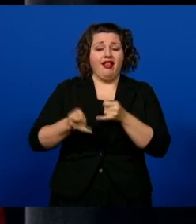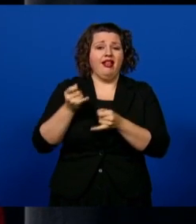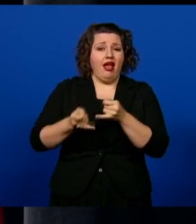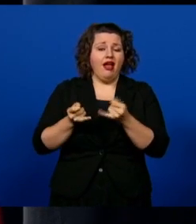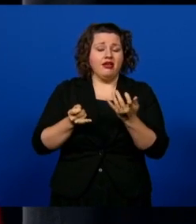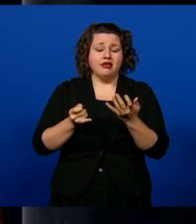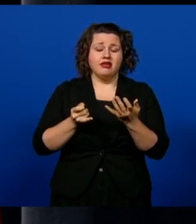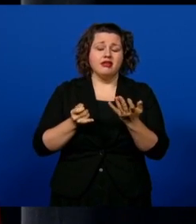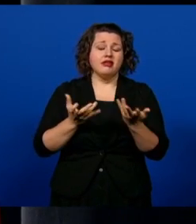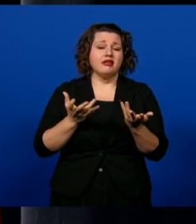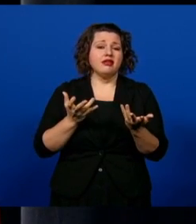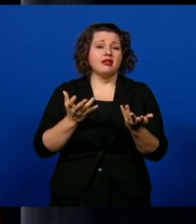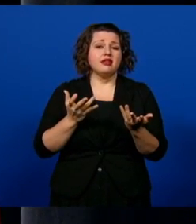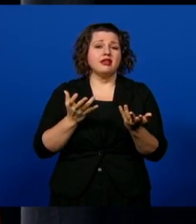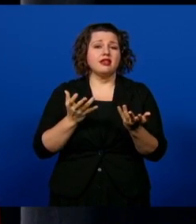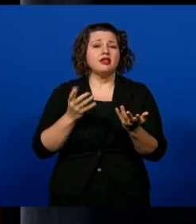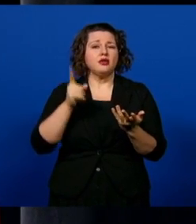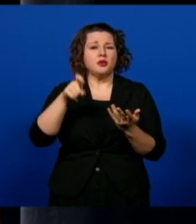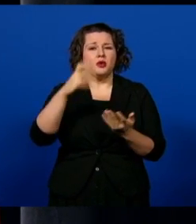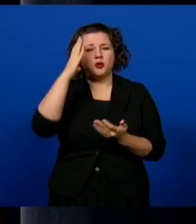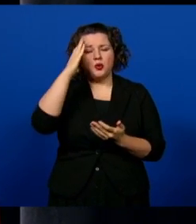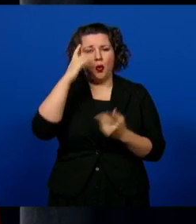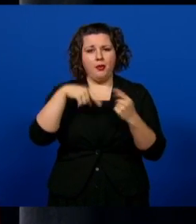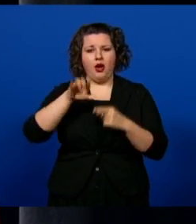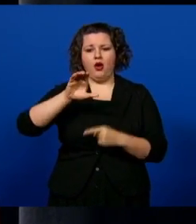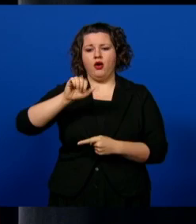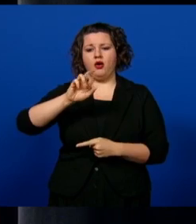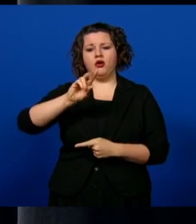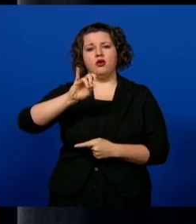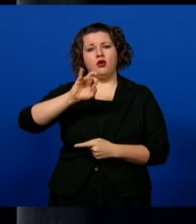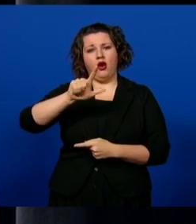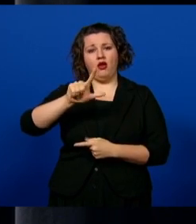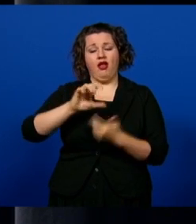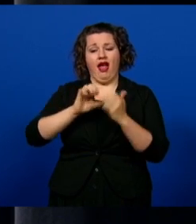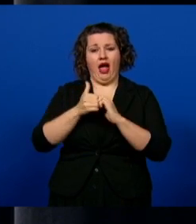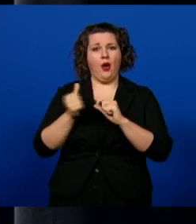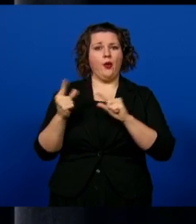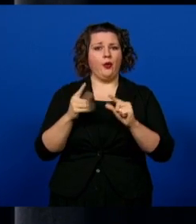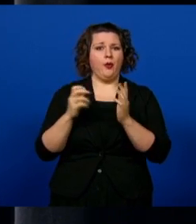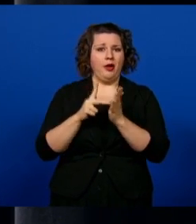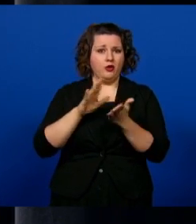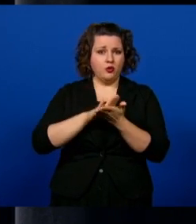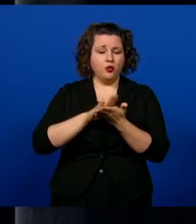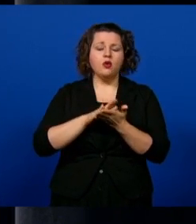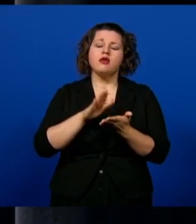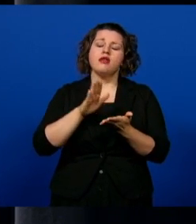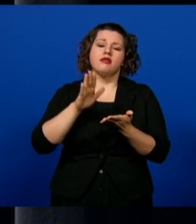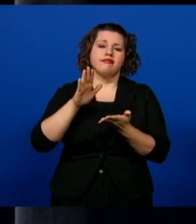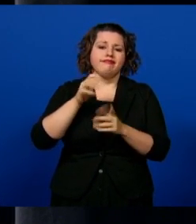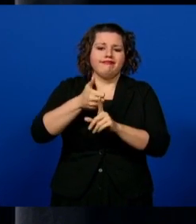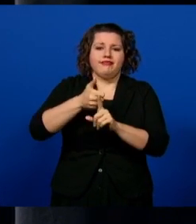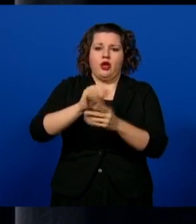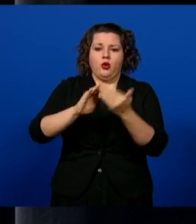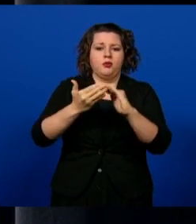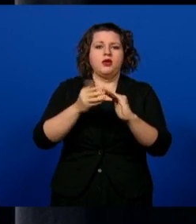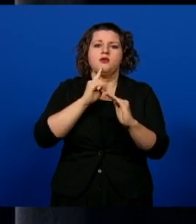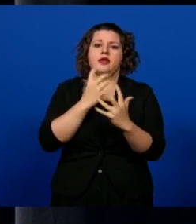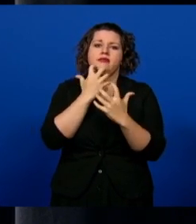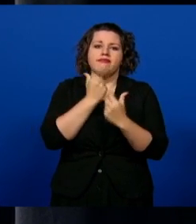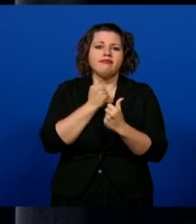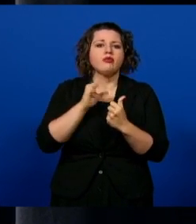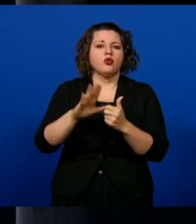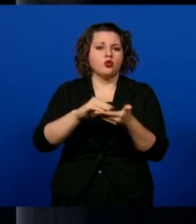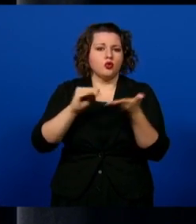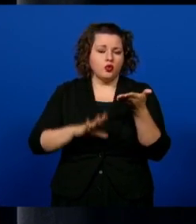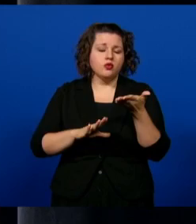thing that you need to know about Cardinal and the way that we return is that it's a community that cares about your students